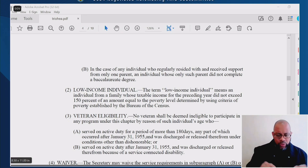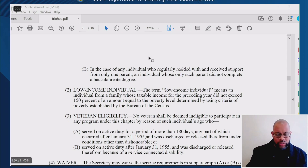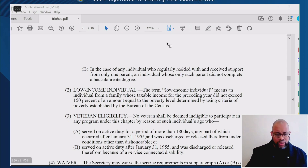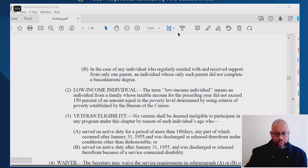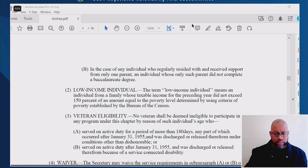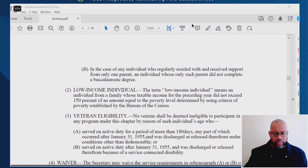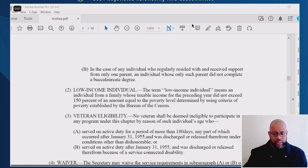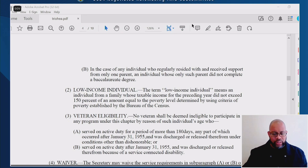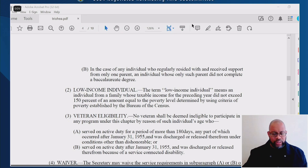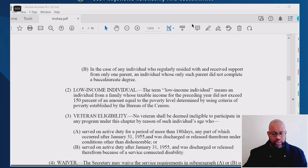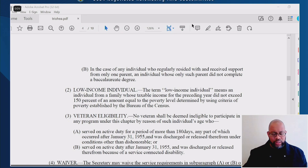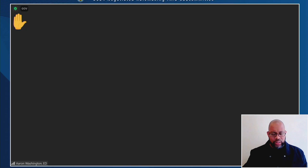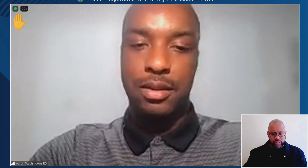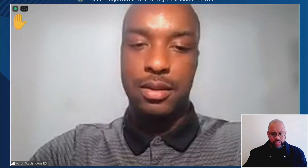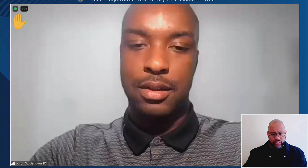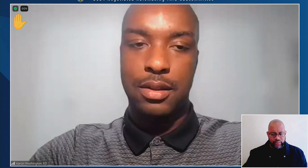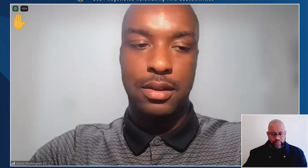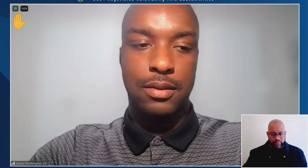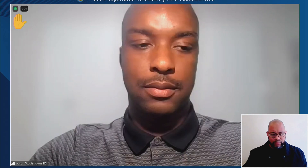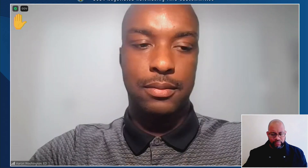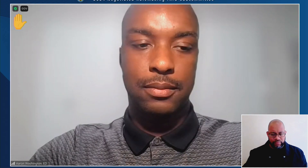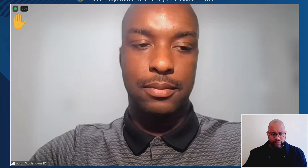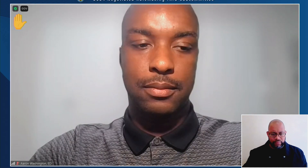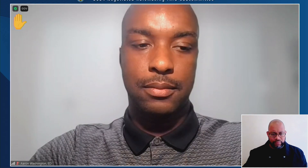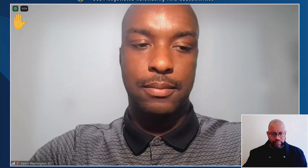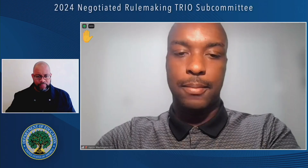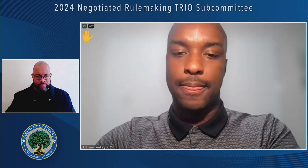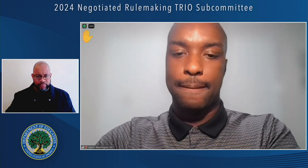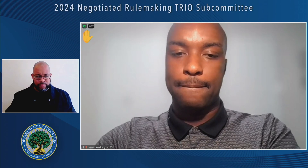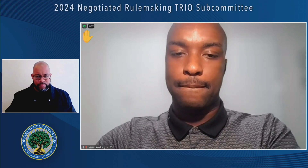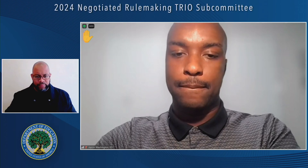So thank you.